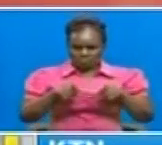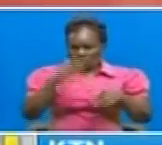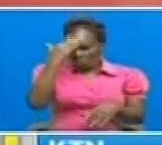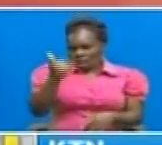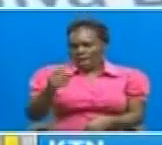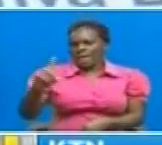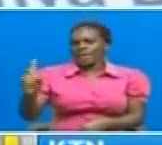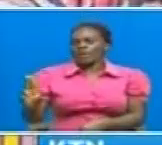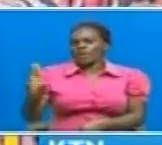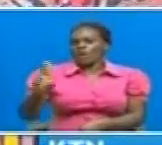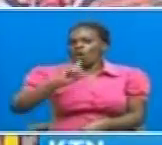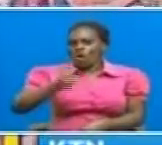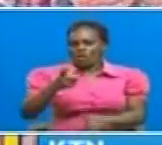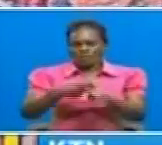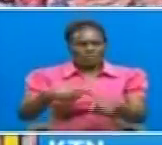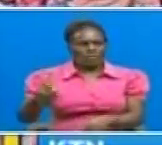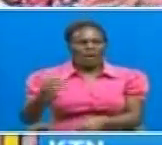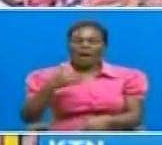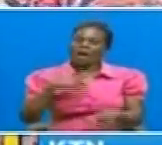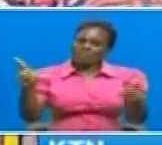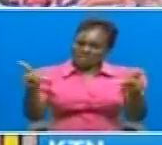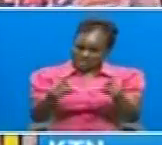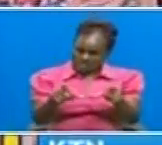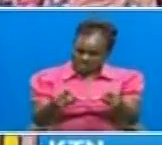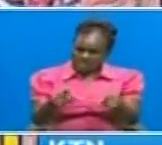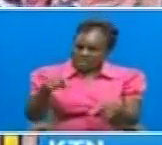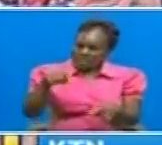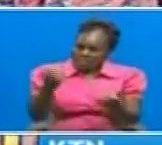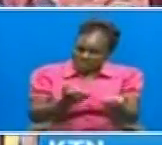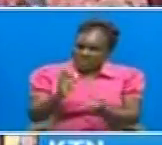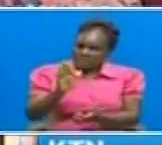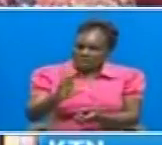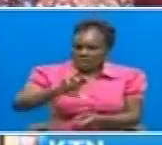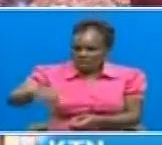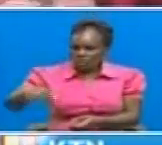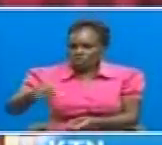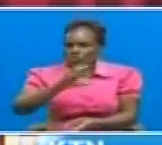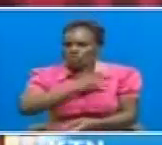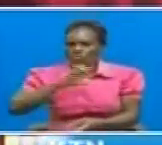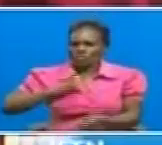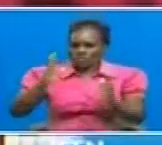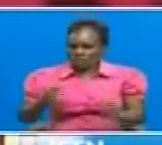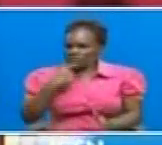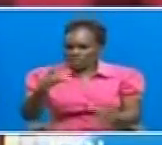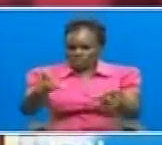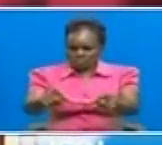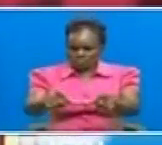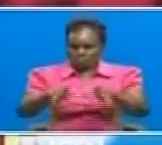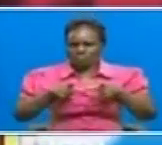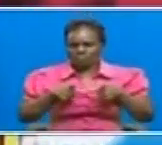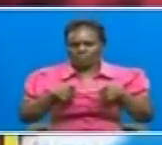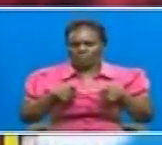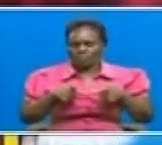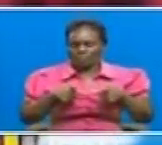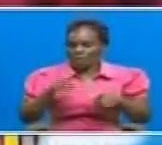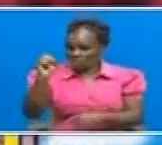the president's directive. Even if you have a license, it is your business as the county commissioner kusema hii license is revoked.